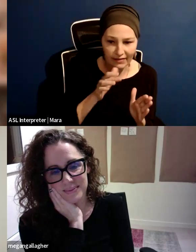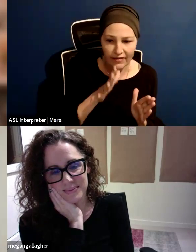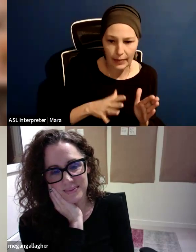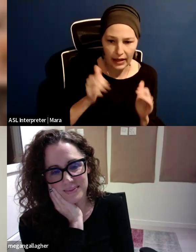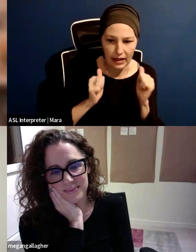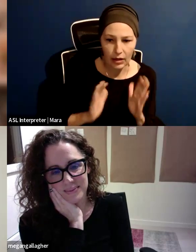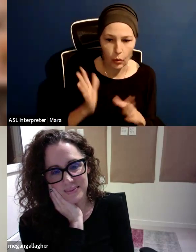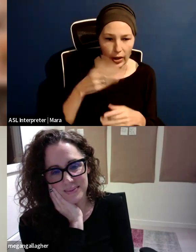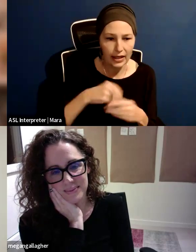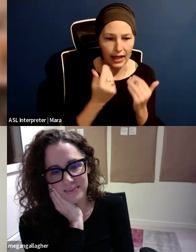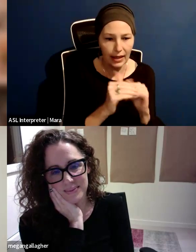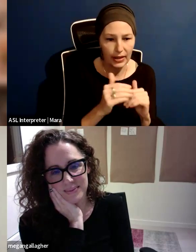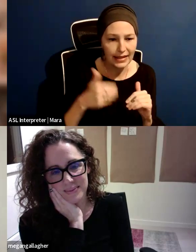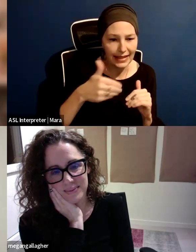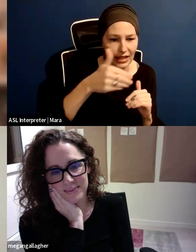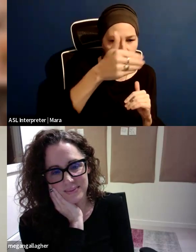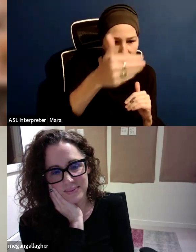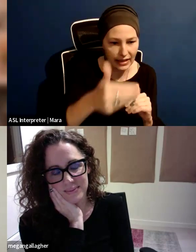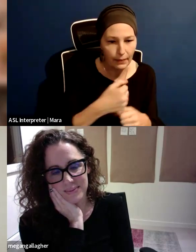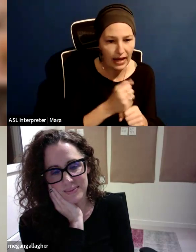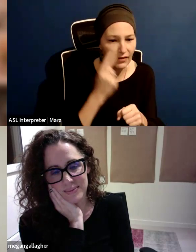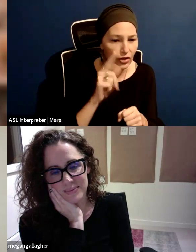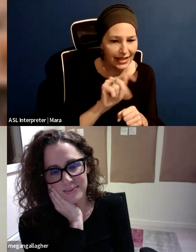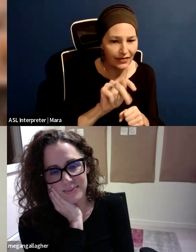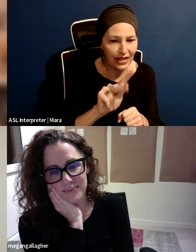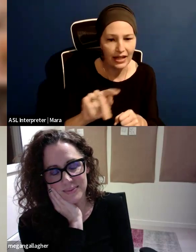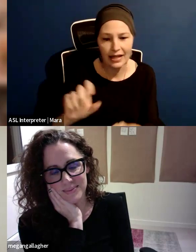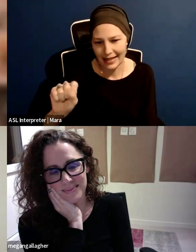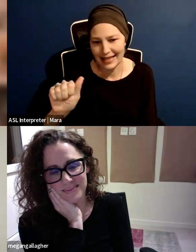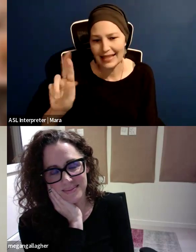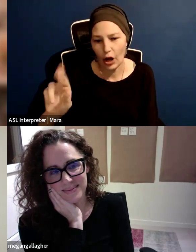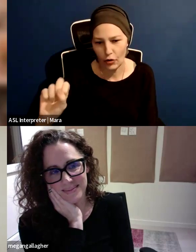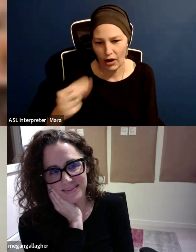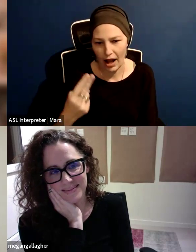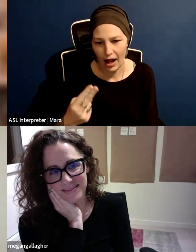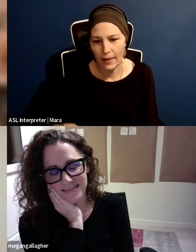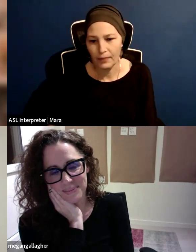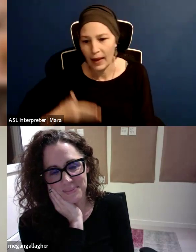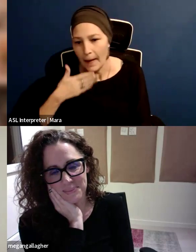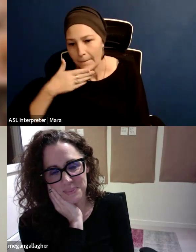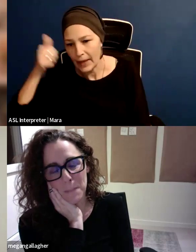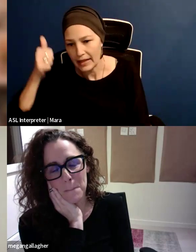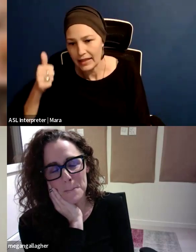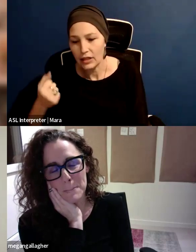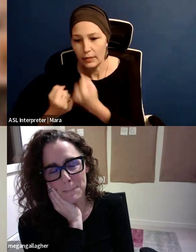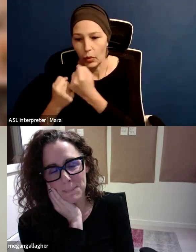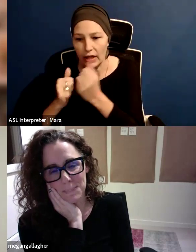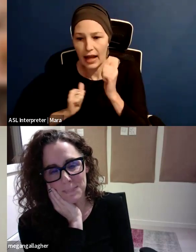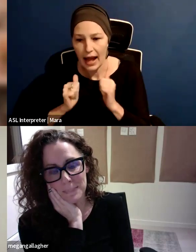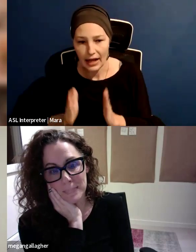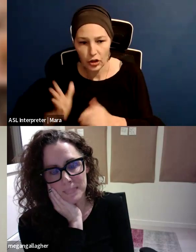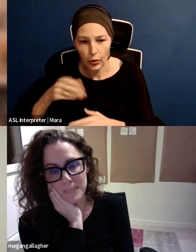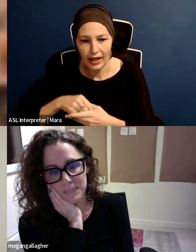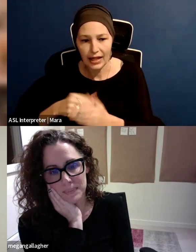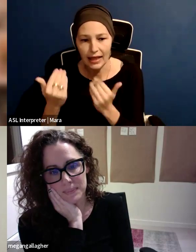for TV, Sarah Snook, of course, Best Supporting Actor in a Limited Series or